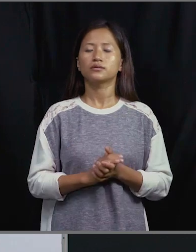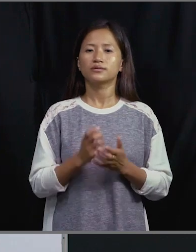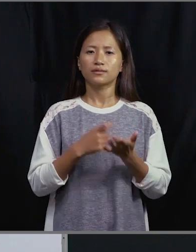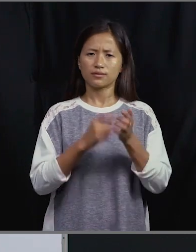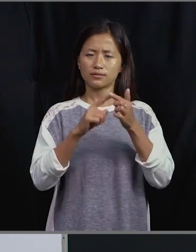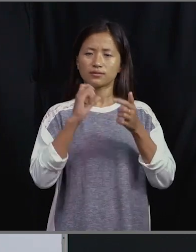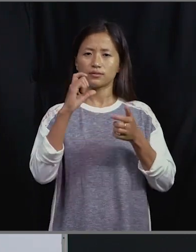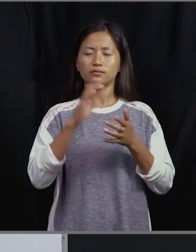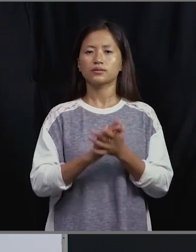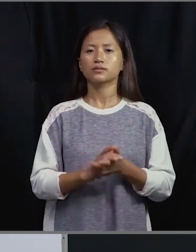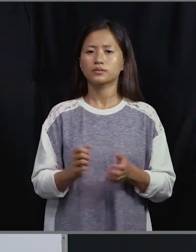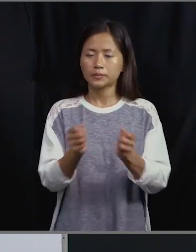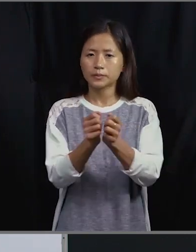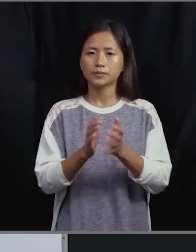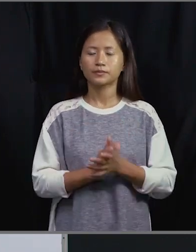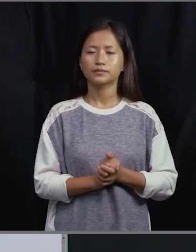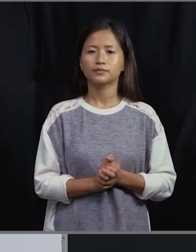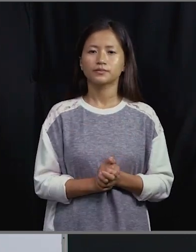reacts with